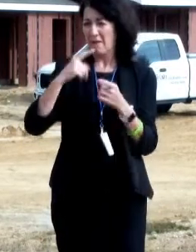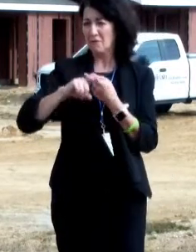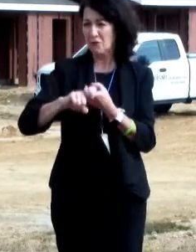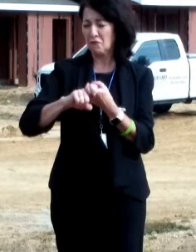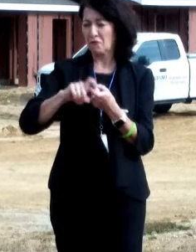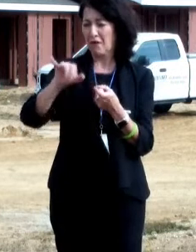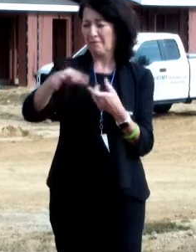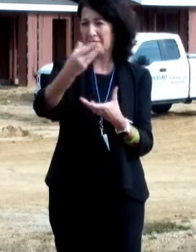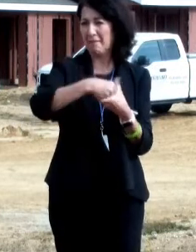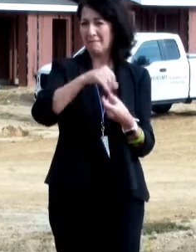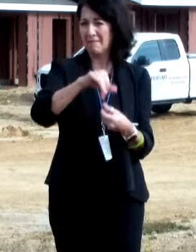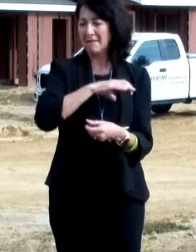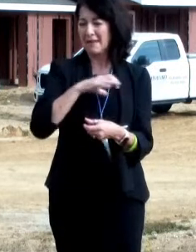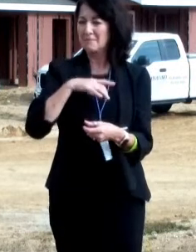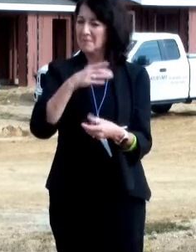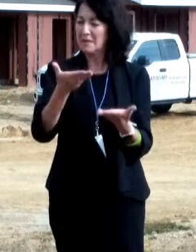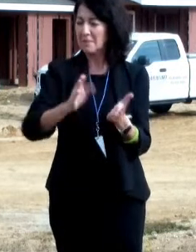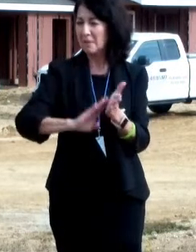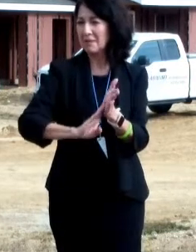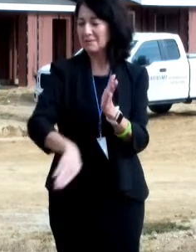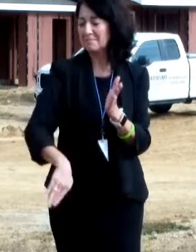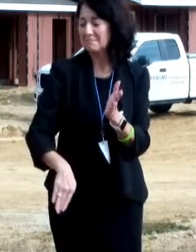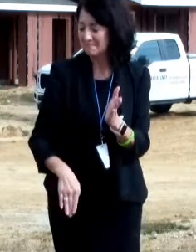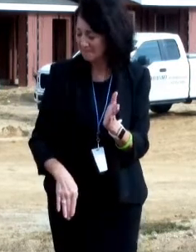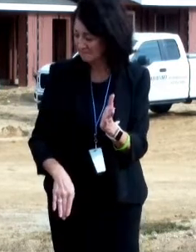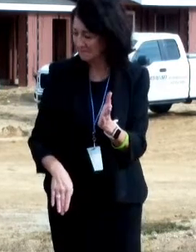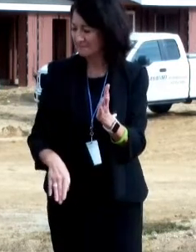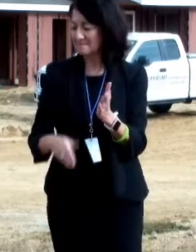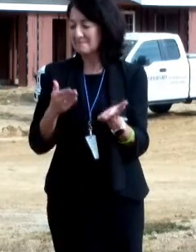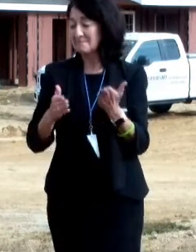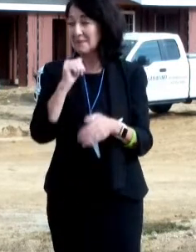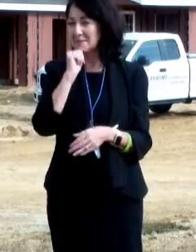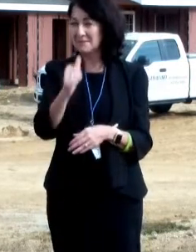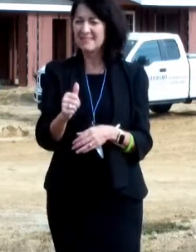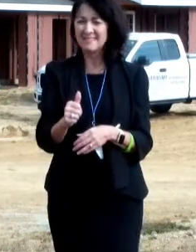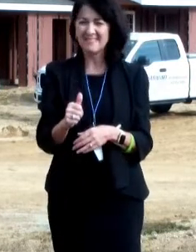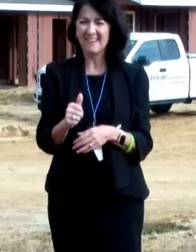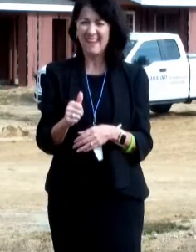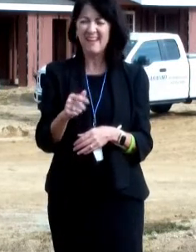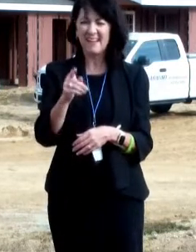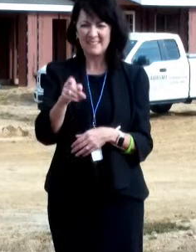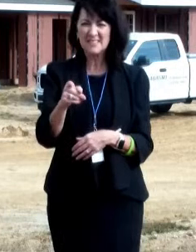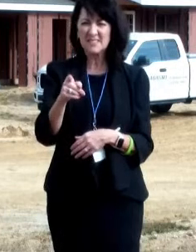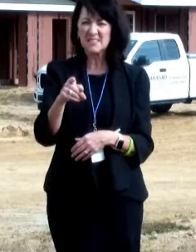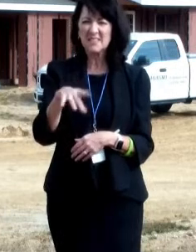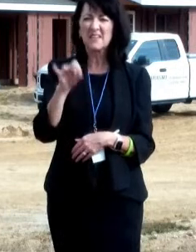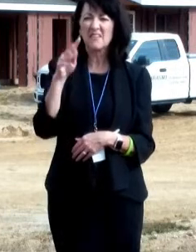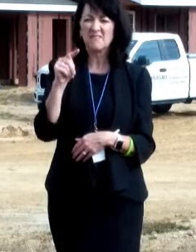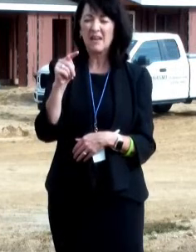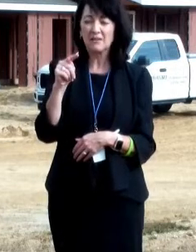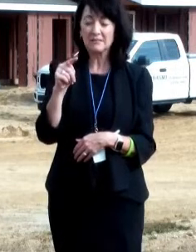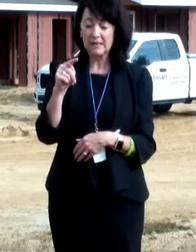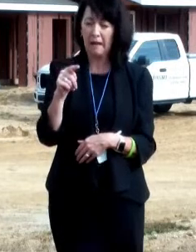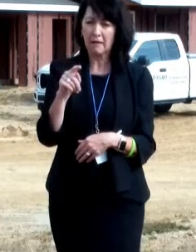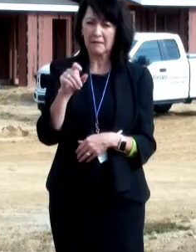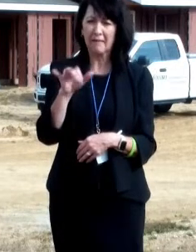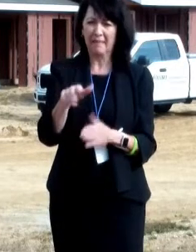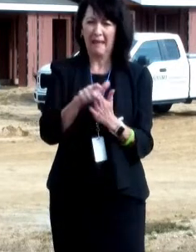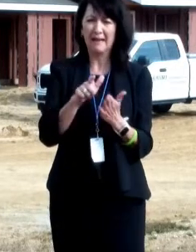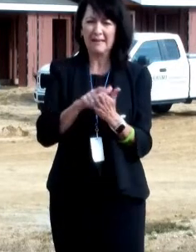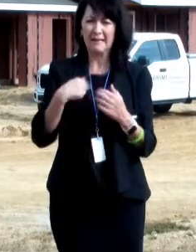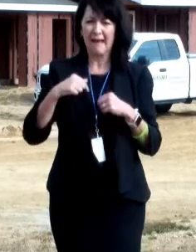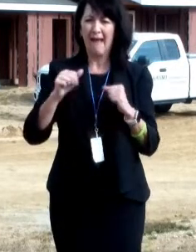he might be able to give me a pardon. Hopefully not. Hopefully not neither. But we found that I was able, it was legal for me to make calls